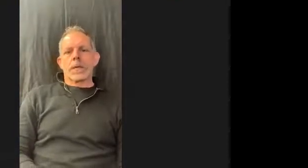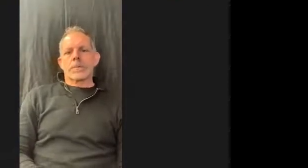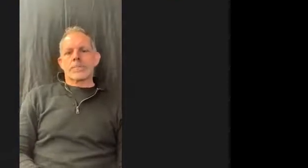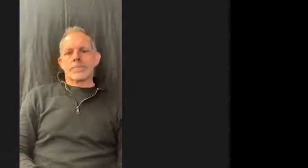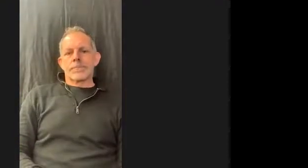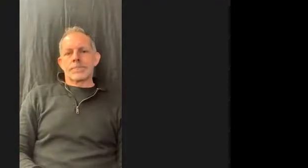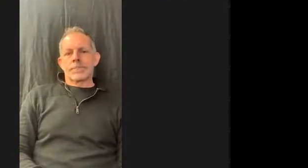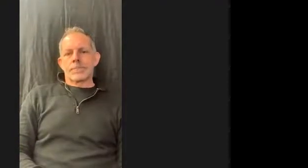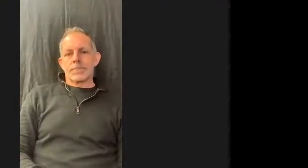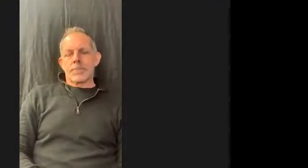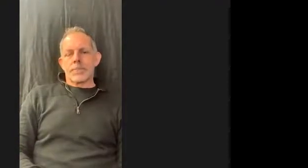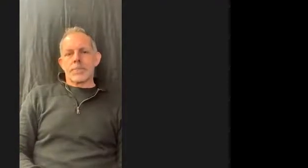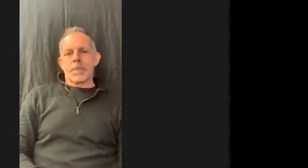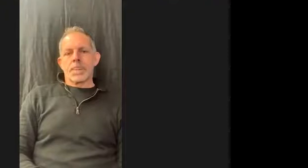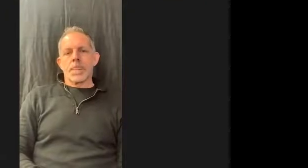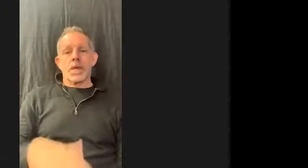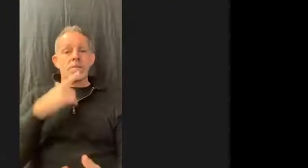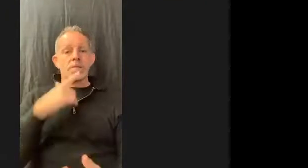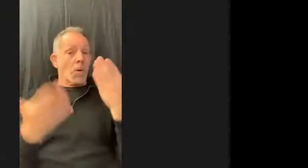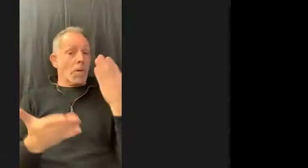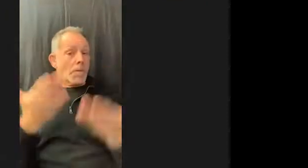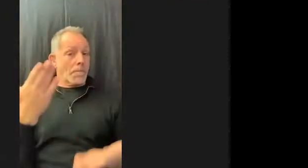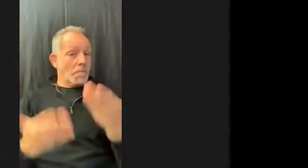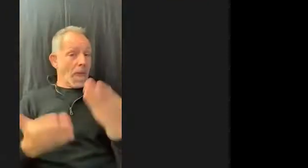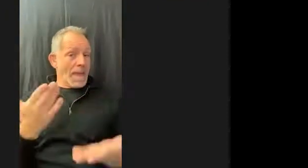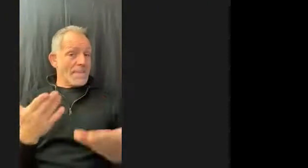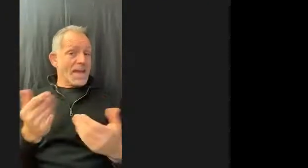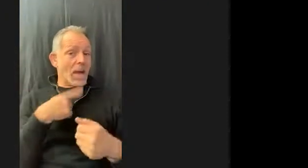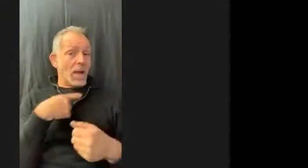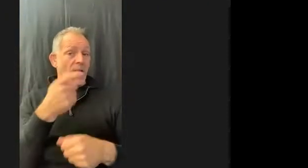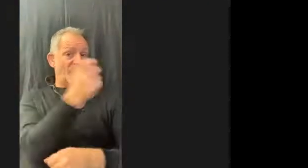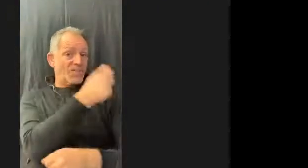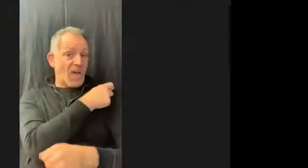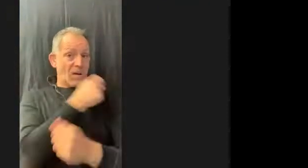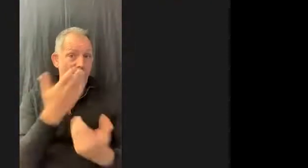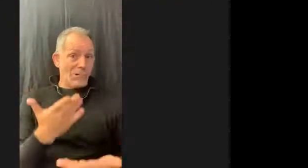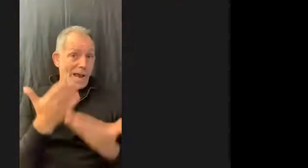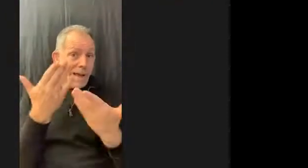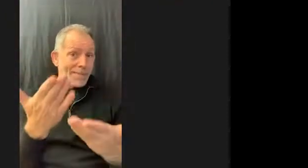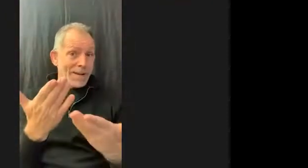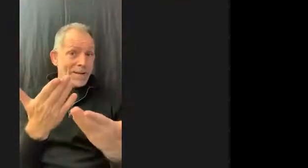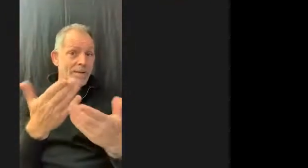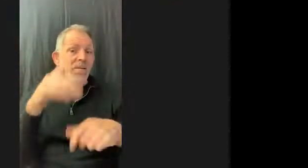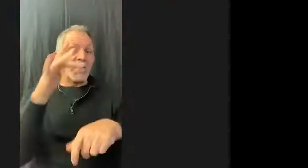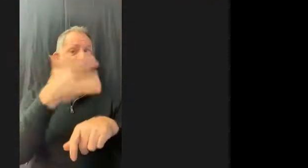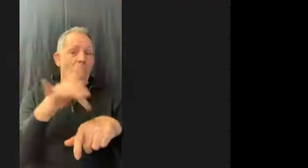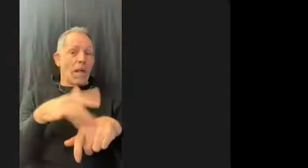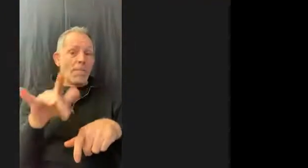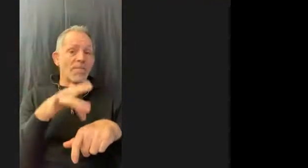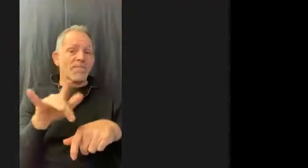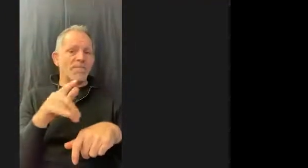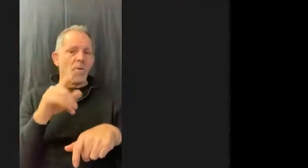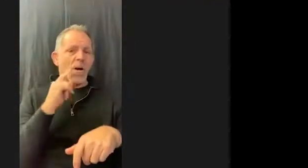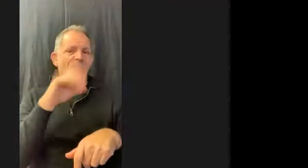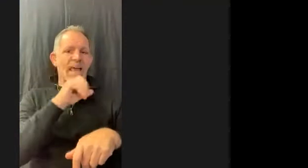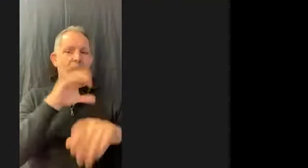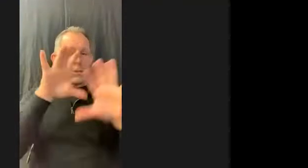have vaccines recommended and available for that age range at some point in the coming month.